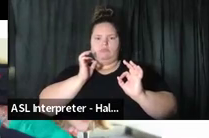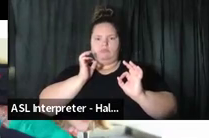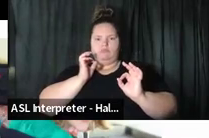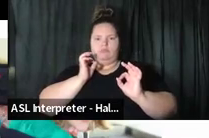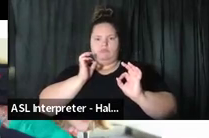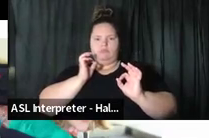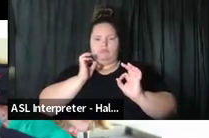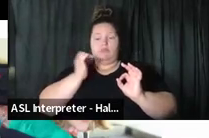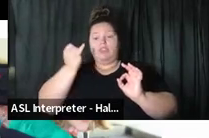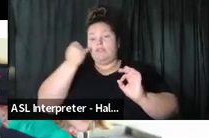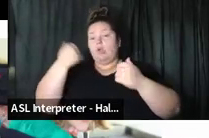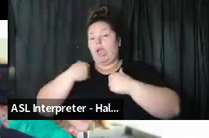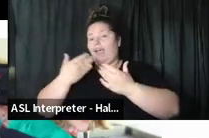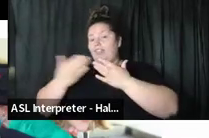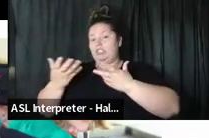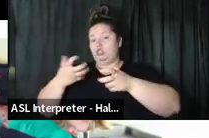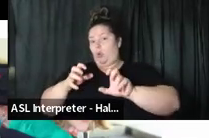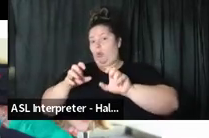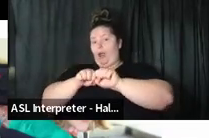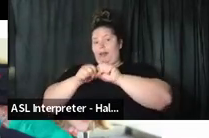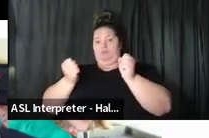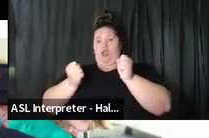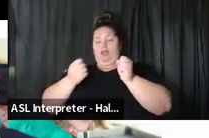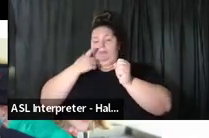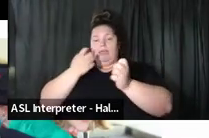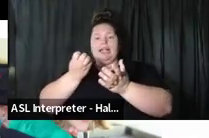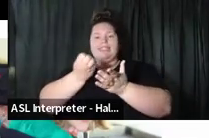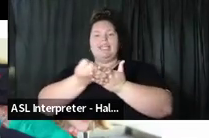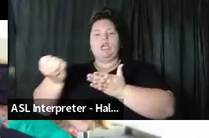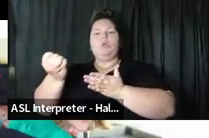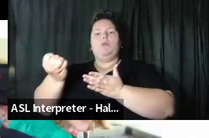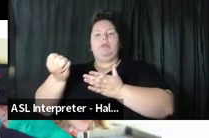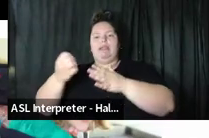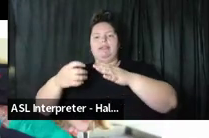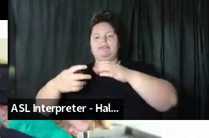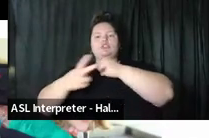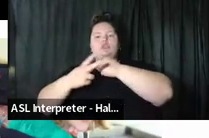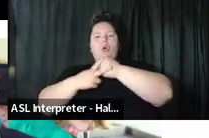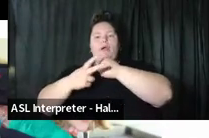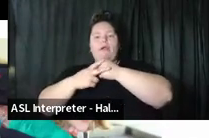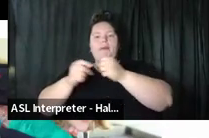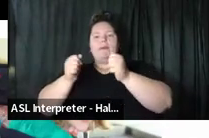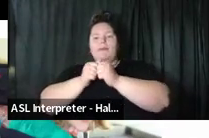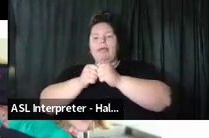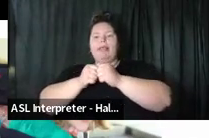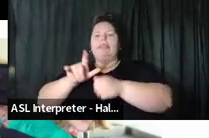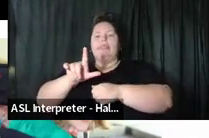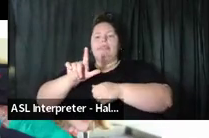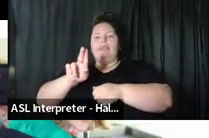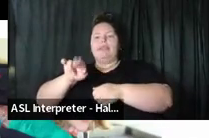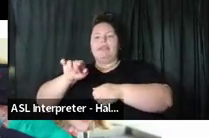not get broken because mobility equipment gets stored down with luggage, a lot of bloggers